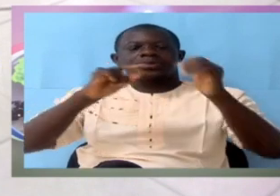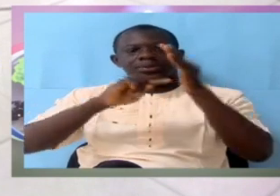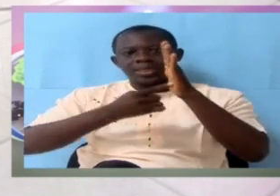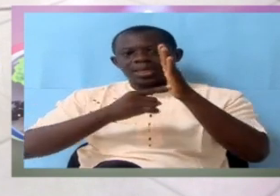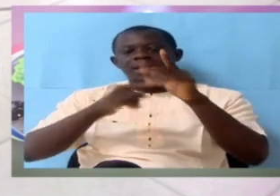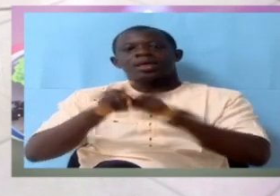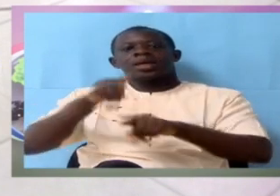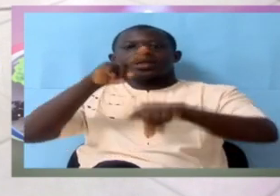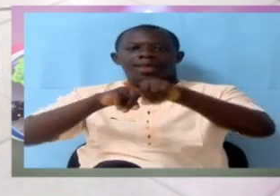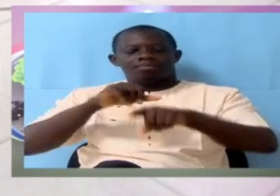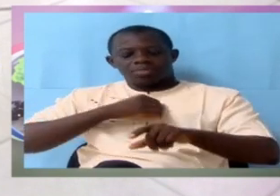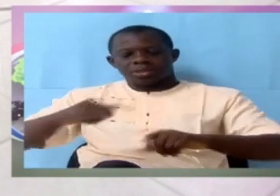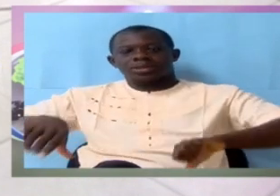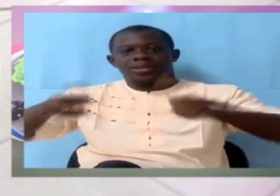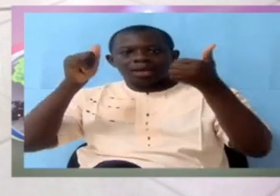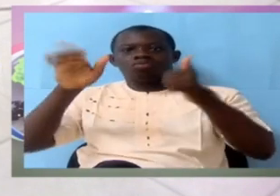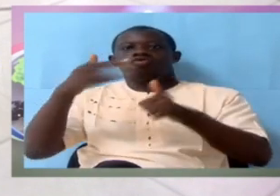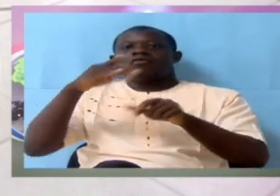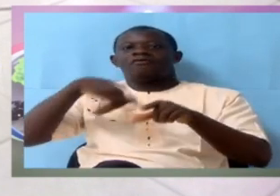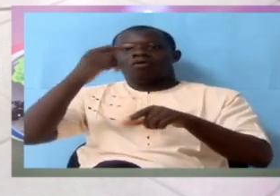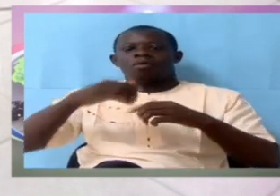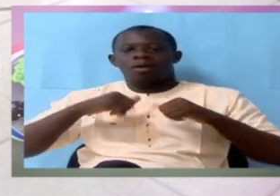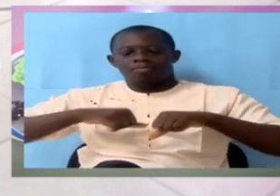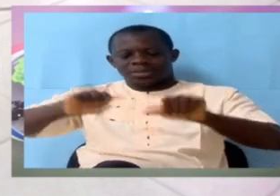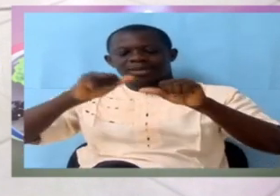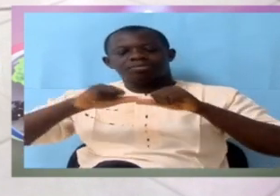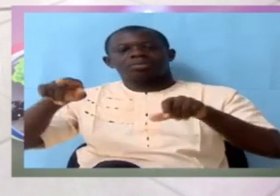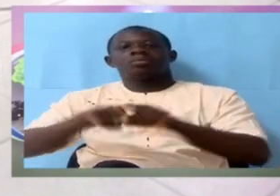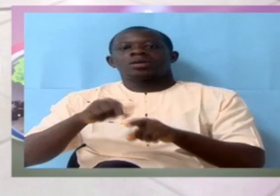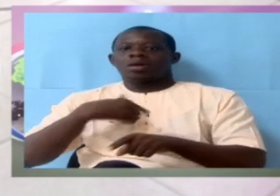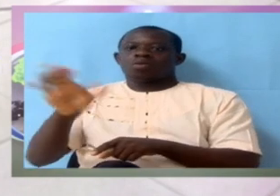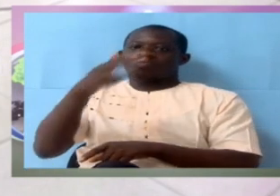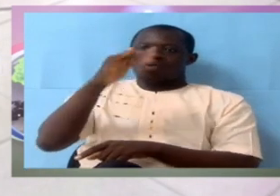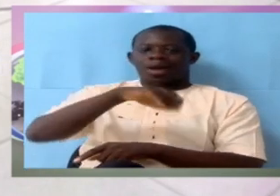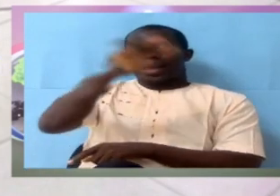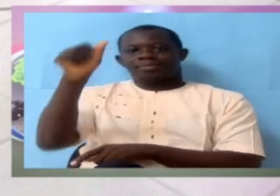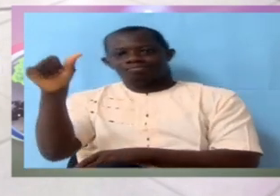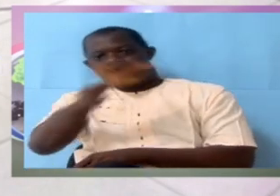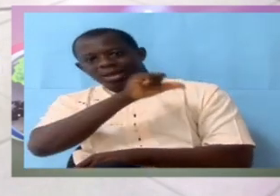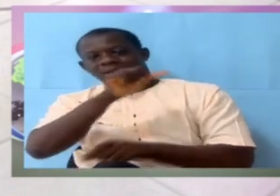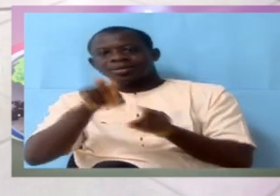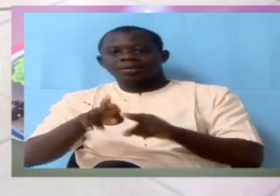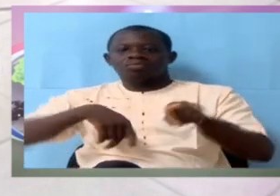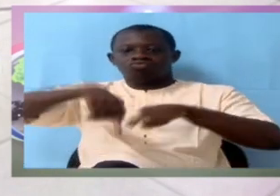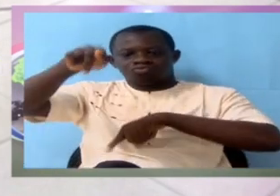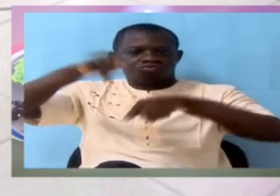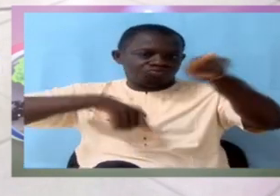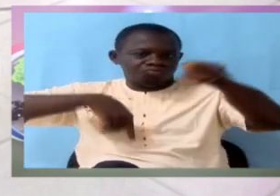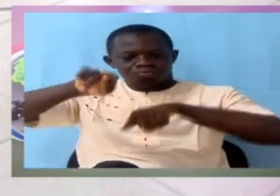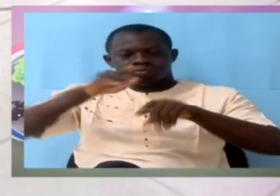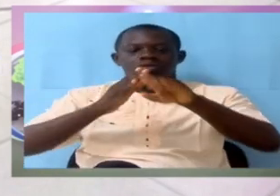Then that's the time I started going for massaging. I go and come. I went there. I continued going there.